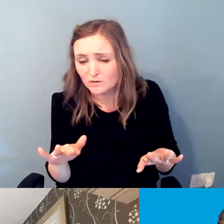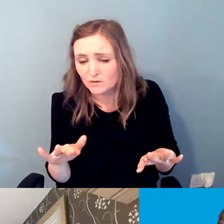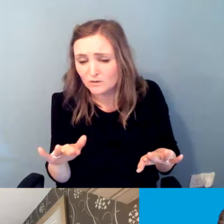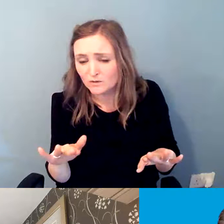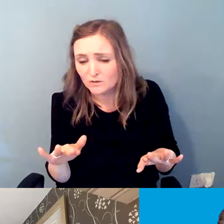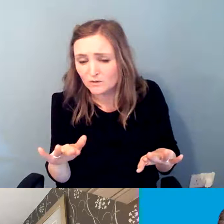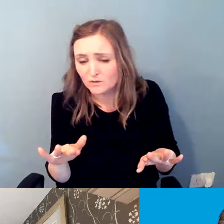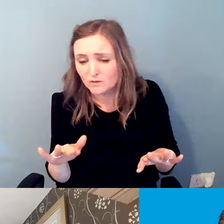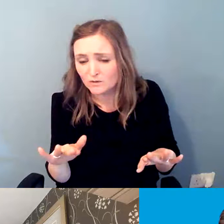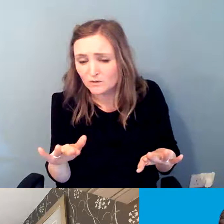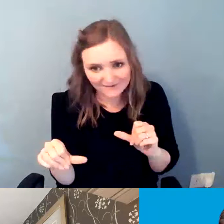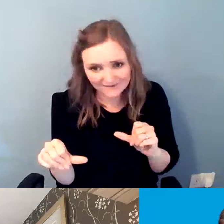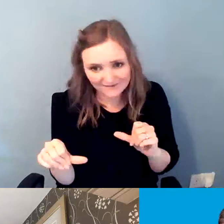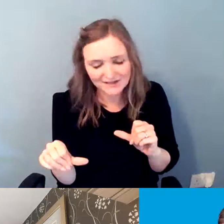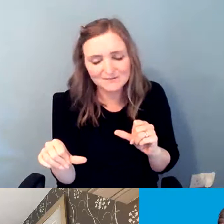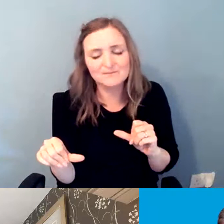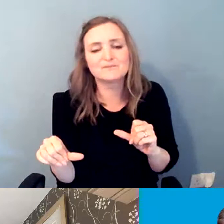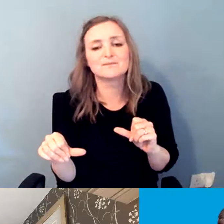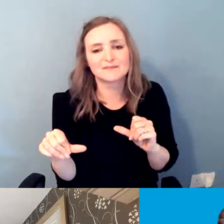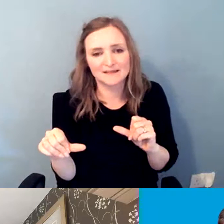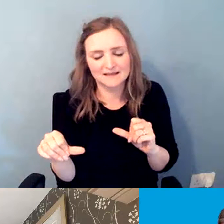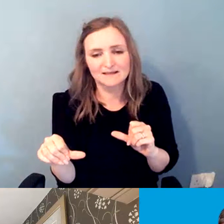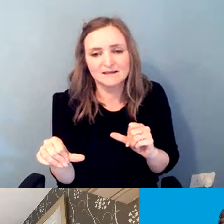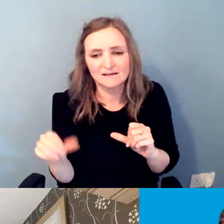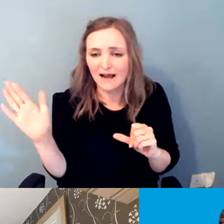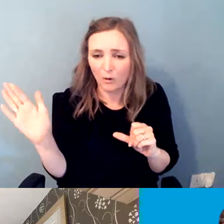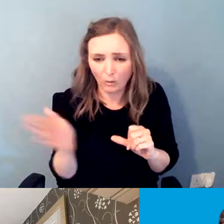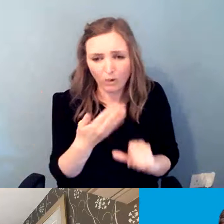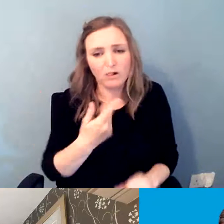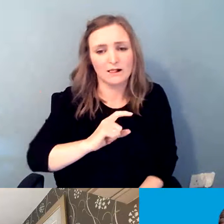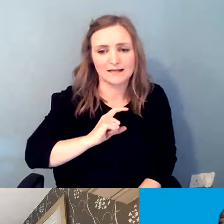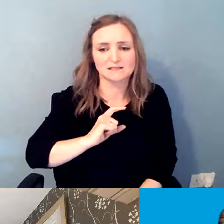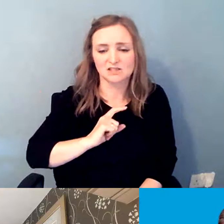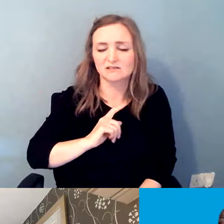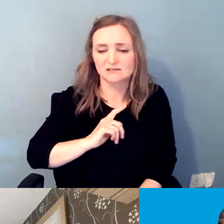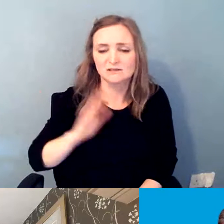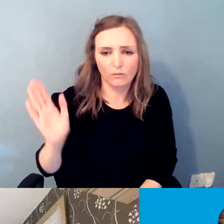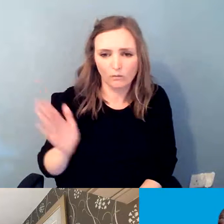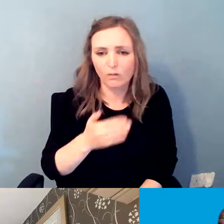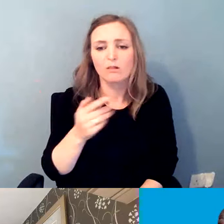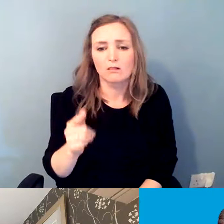just about non-site specific, it's about the site specific as well. All of us as